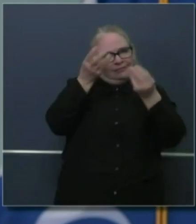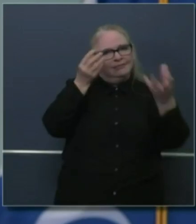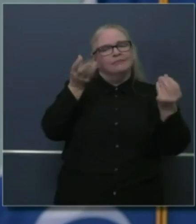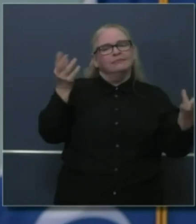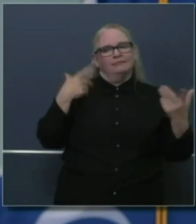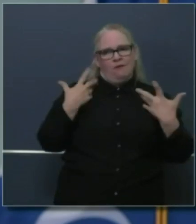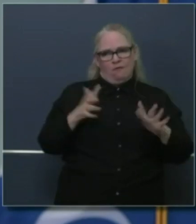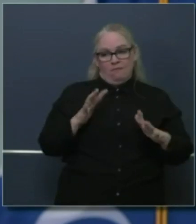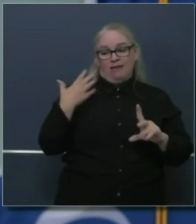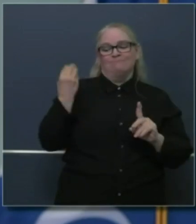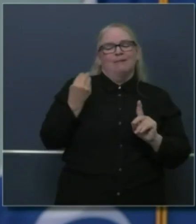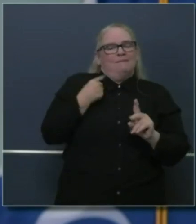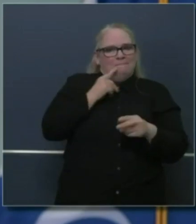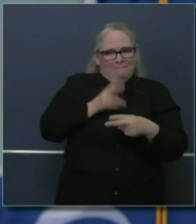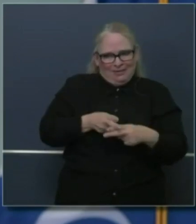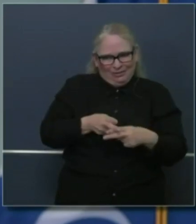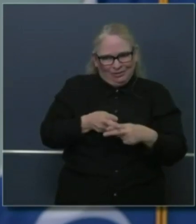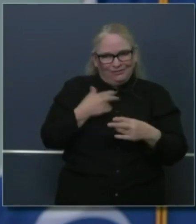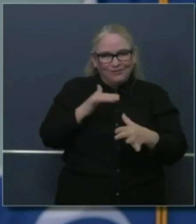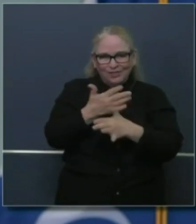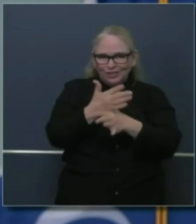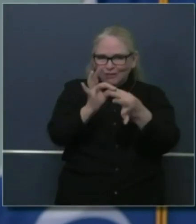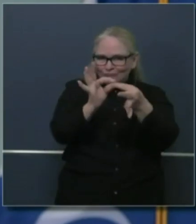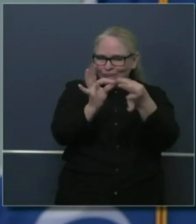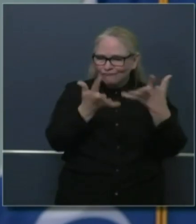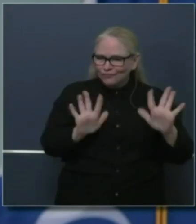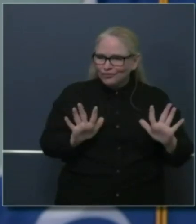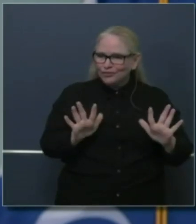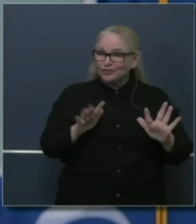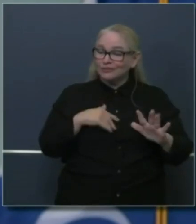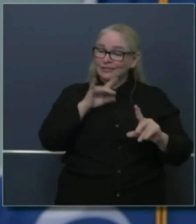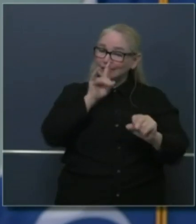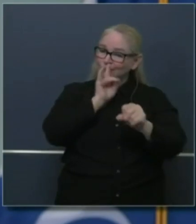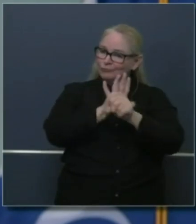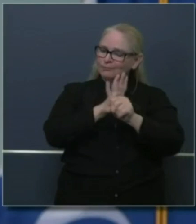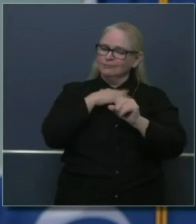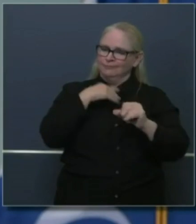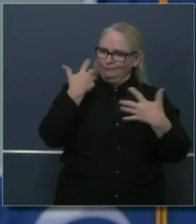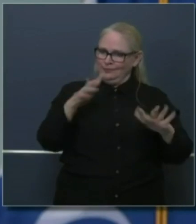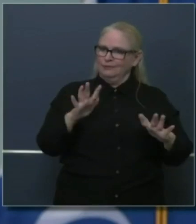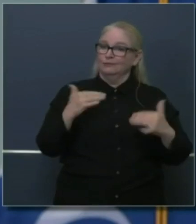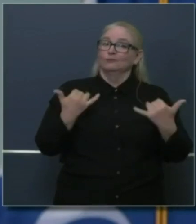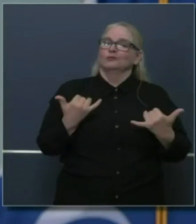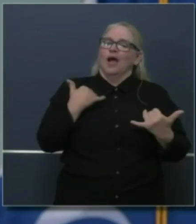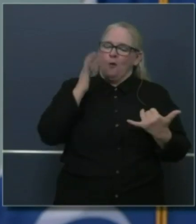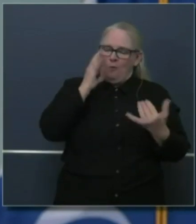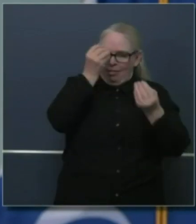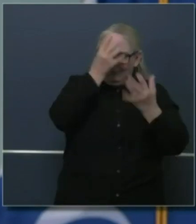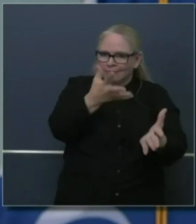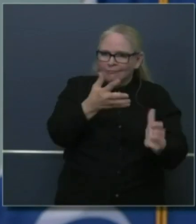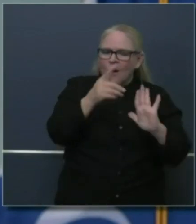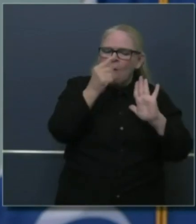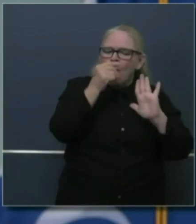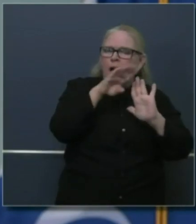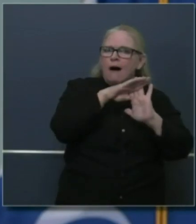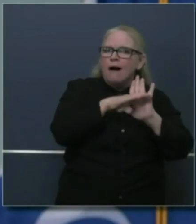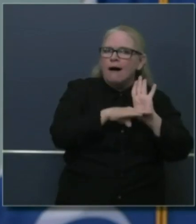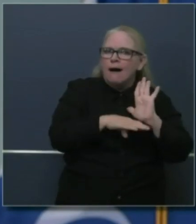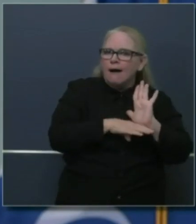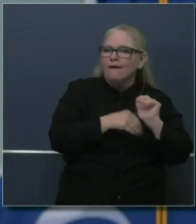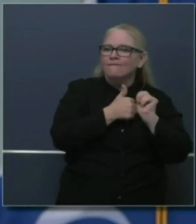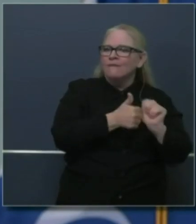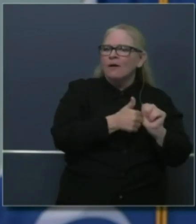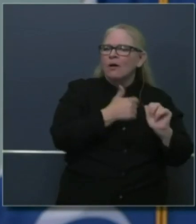on Monday and said by Thursday, today, we would put out guidelines to move into what we refer to as phase 2 of